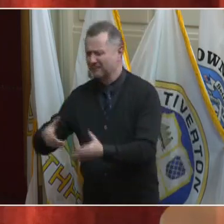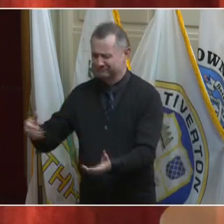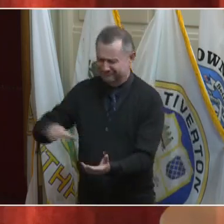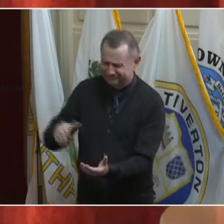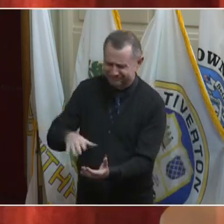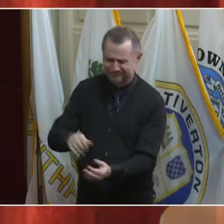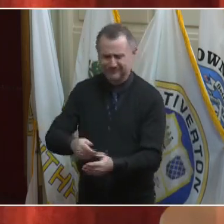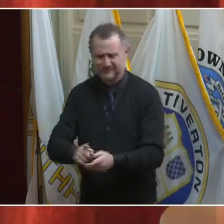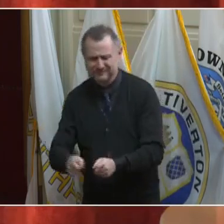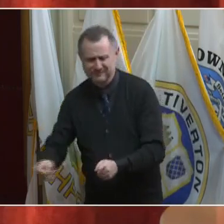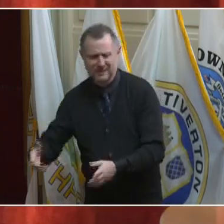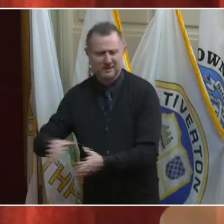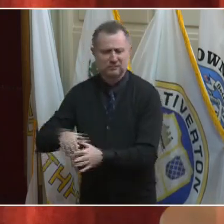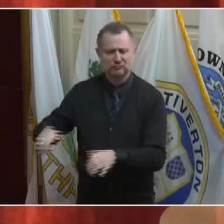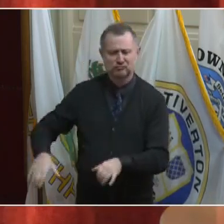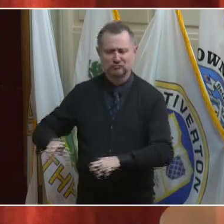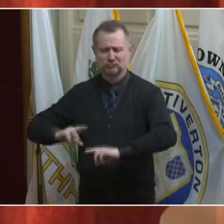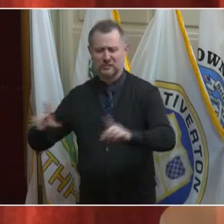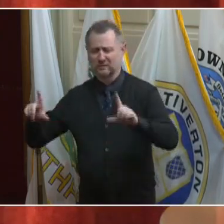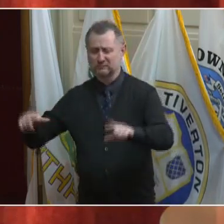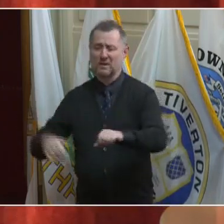and paintbrushes, and